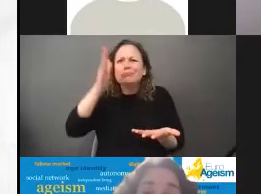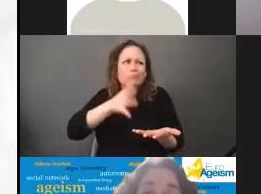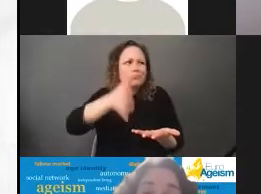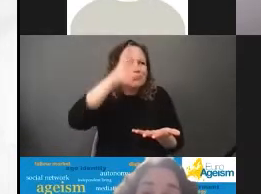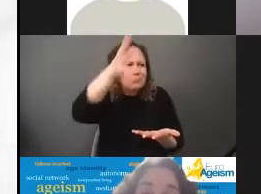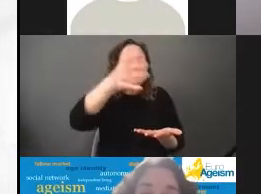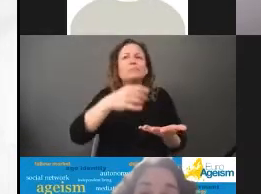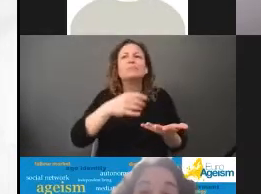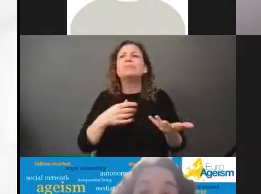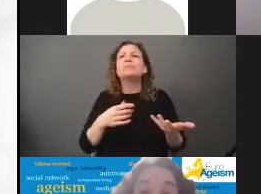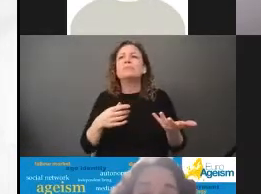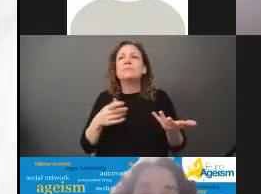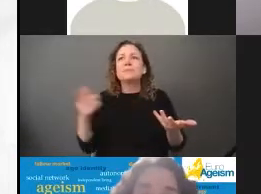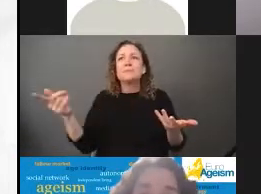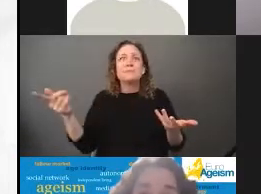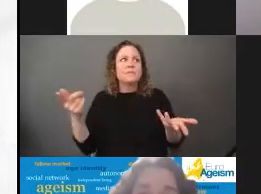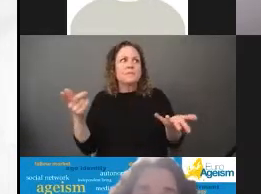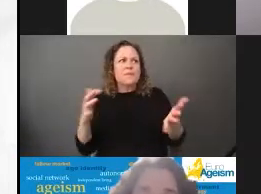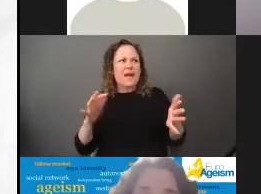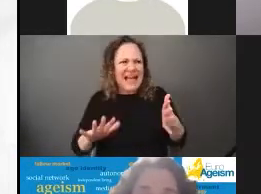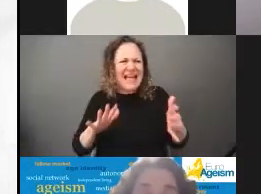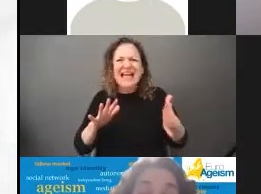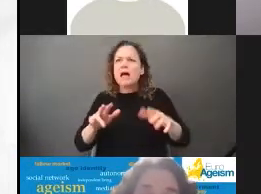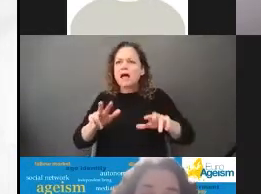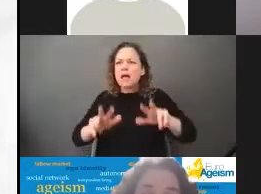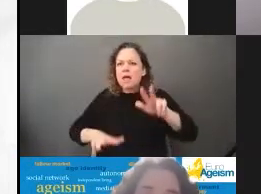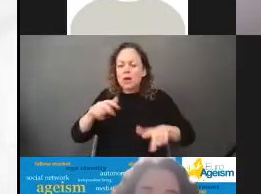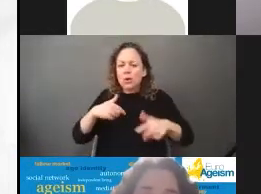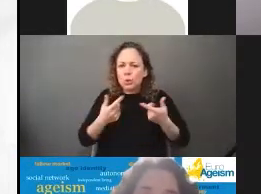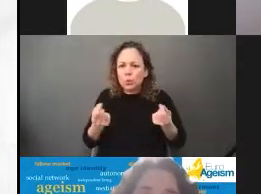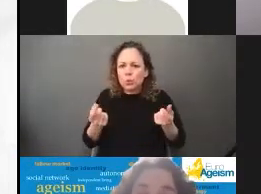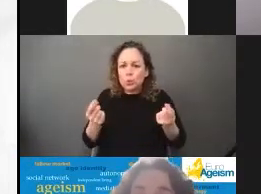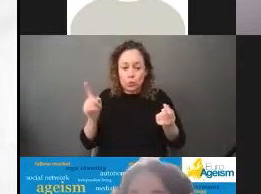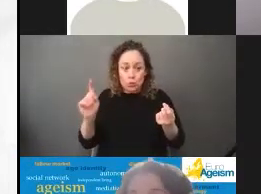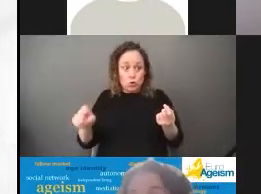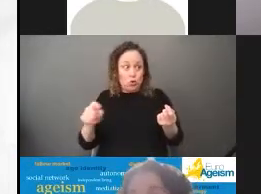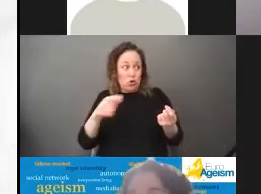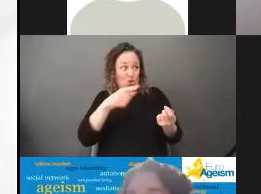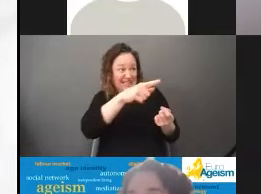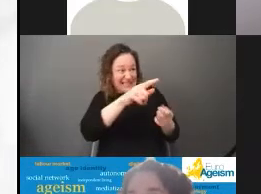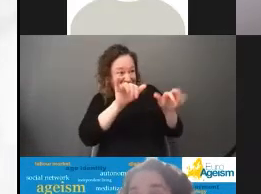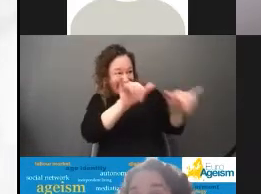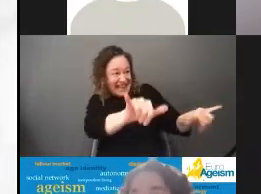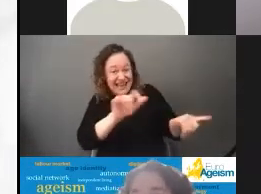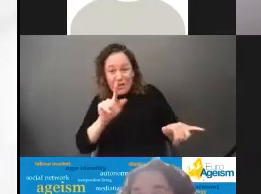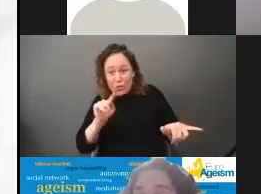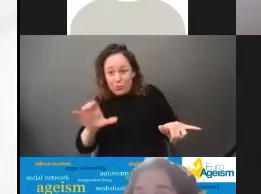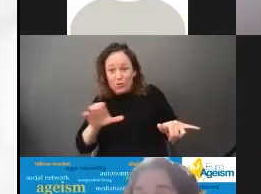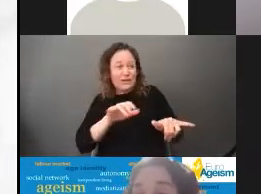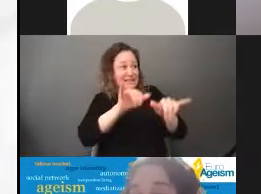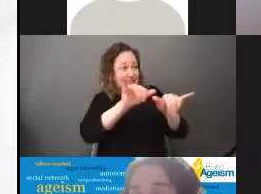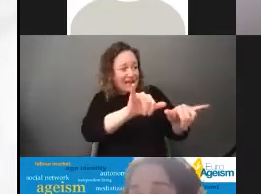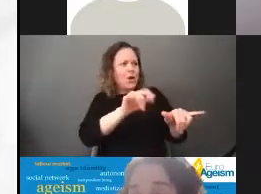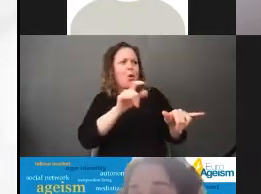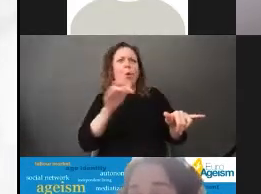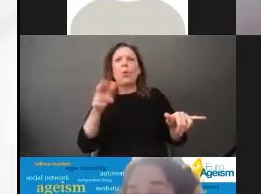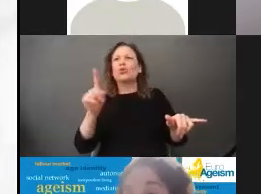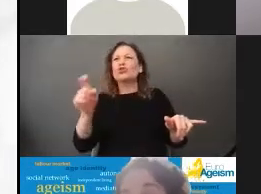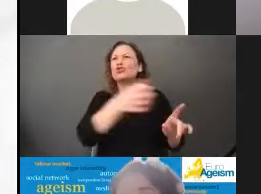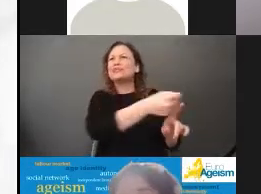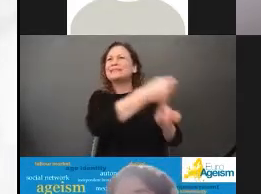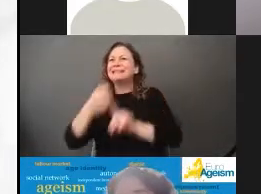to whether or not they should be keeping their loved ones in an institution that confines the residents to their